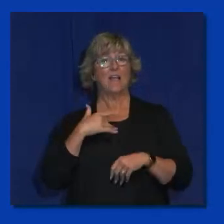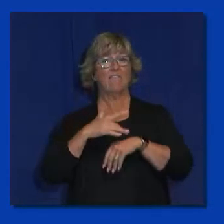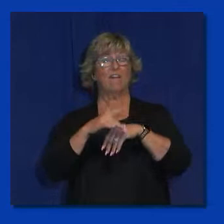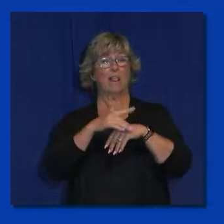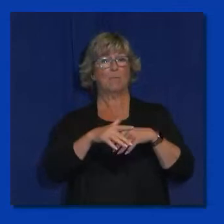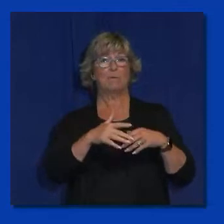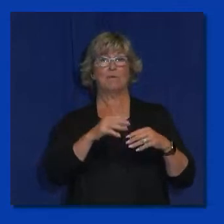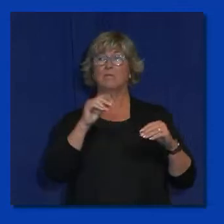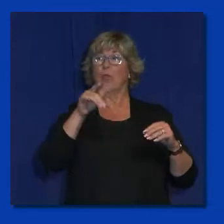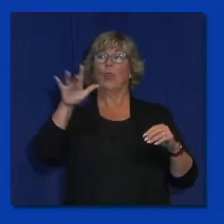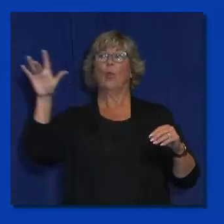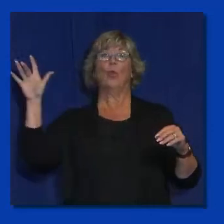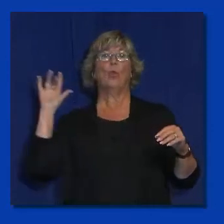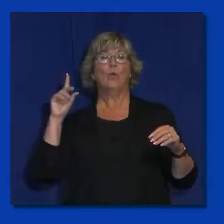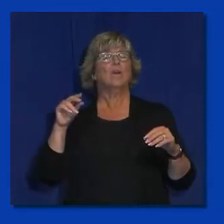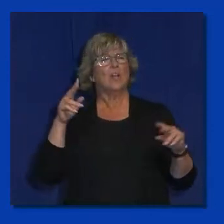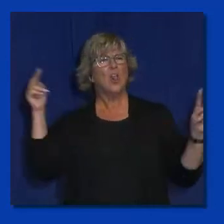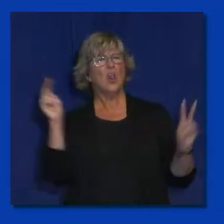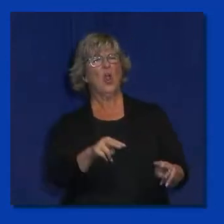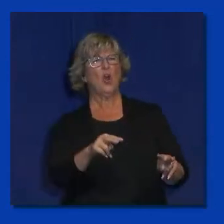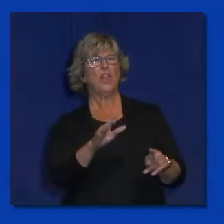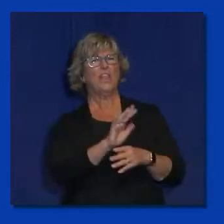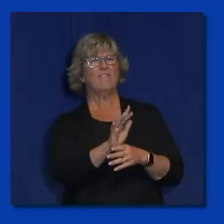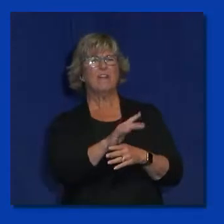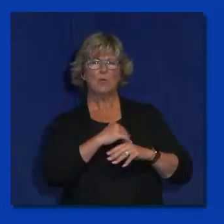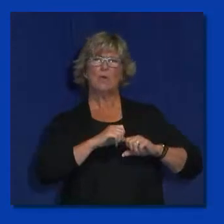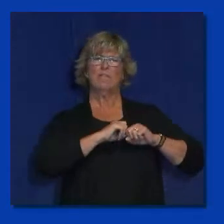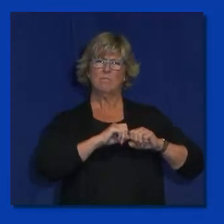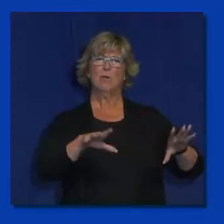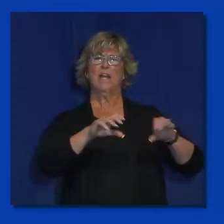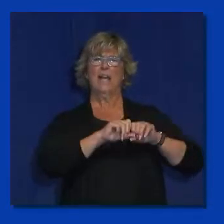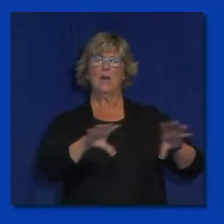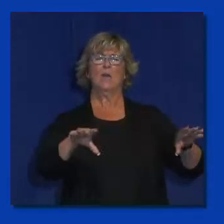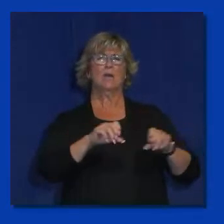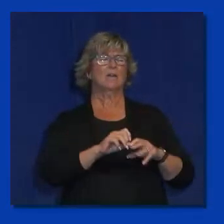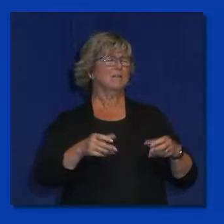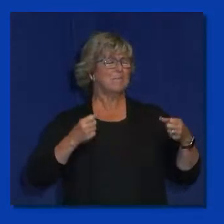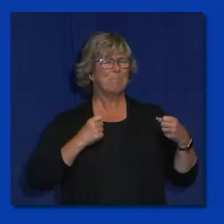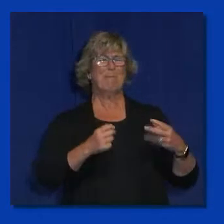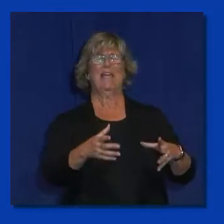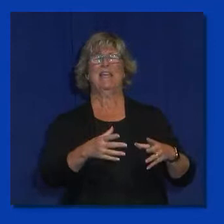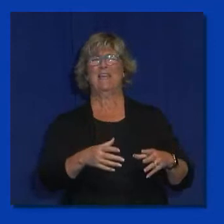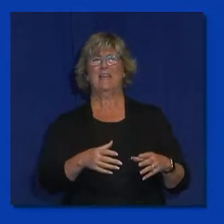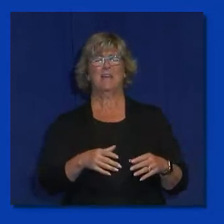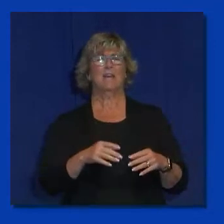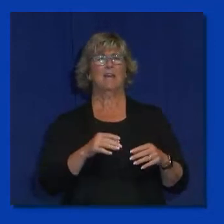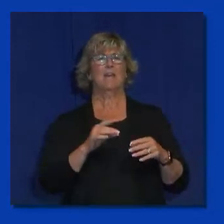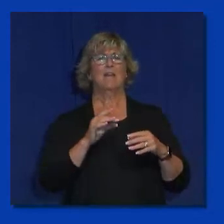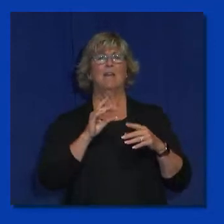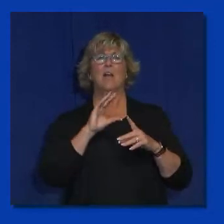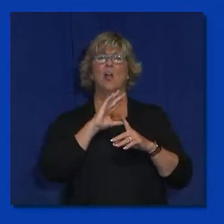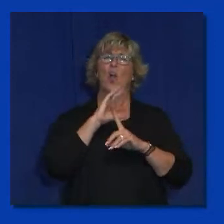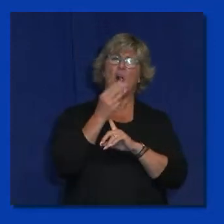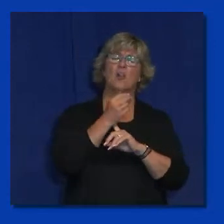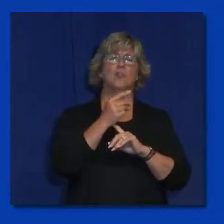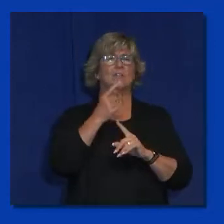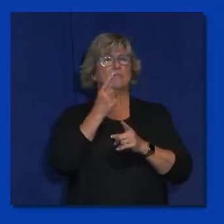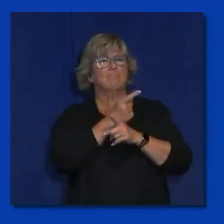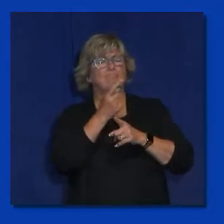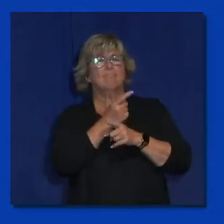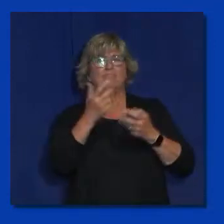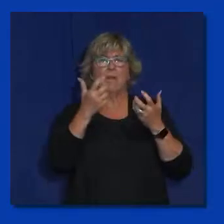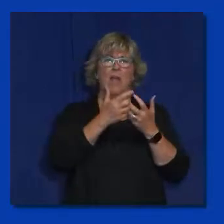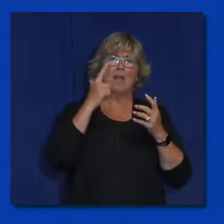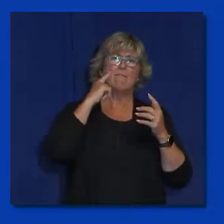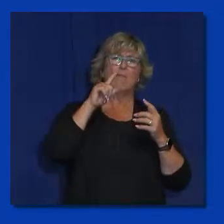some remarkable videos. Please take a look at these videos we put out. Dozens and dozens of culturally competent videos, instruction for